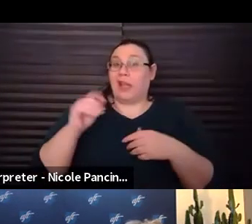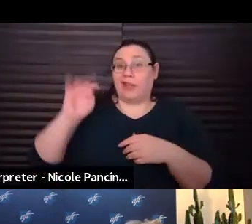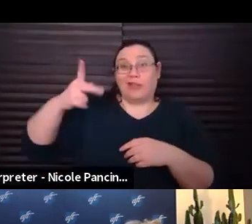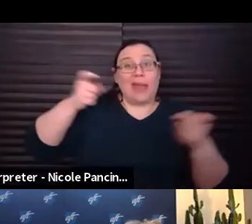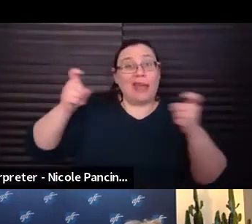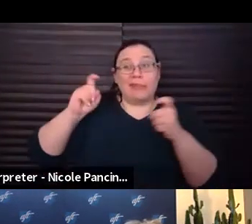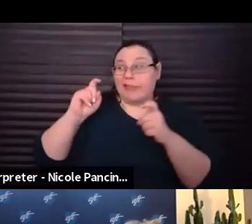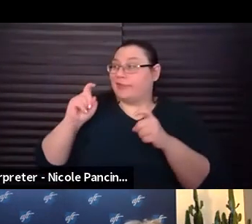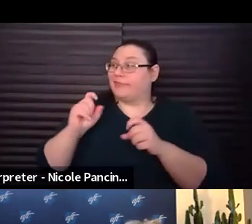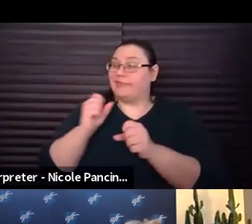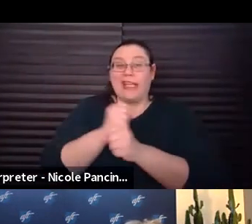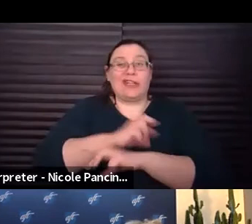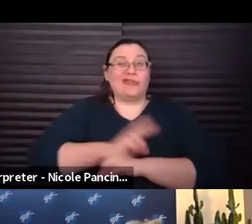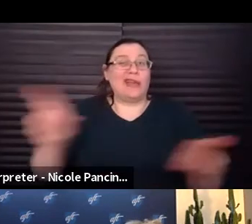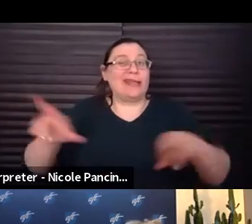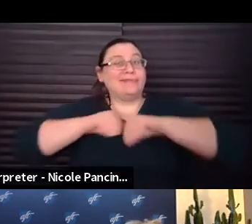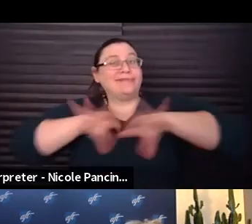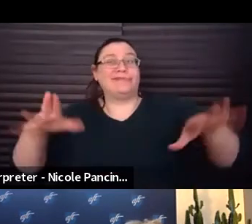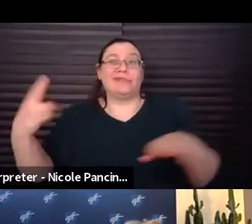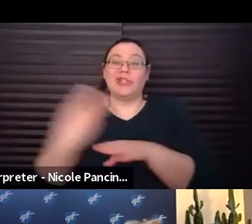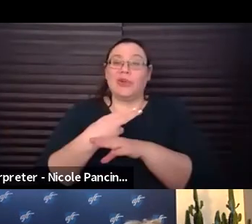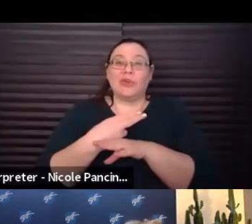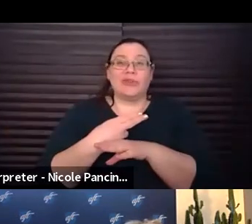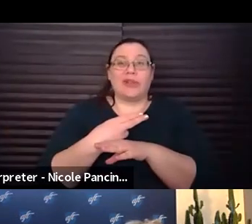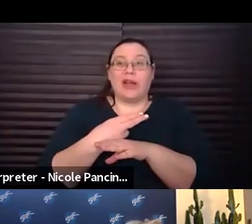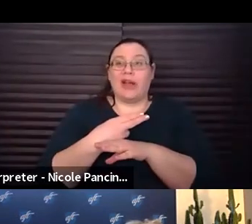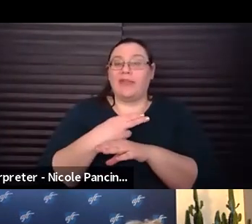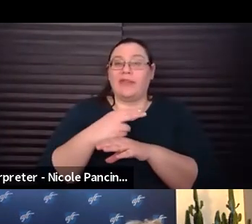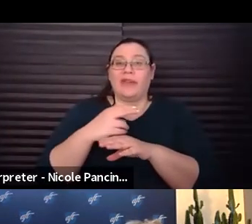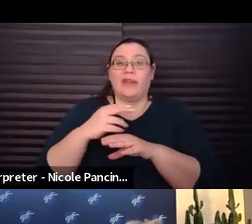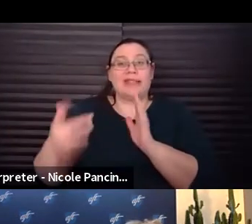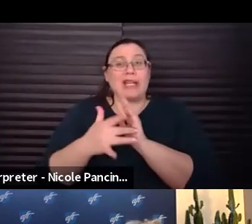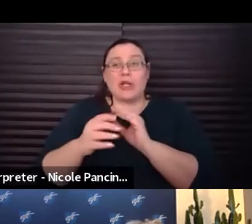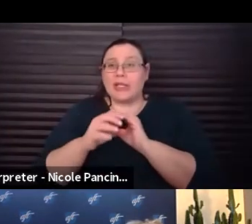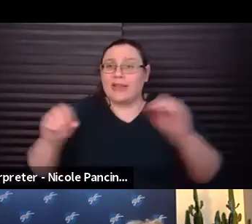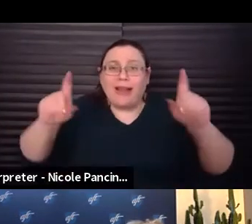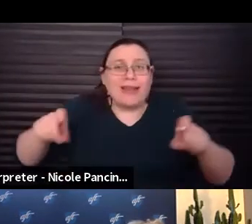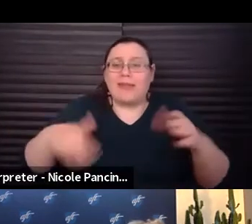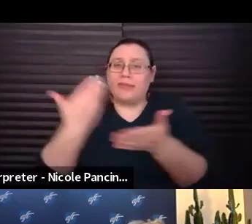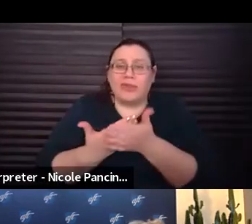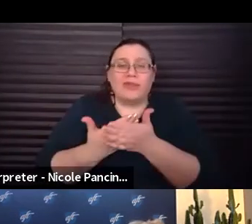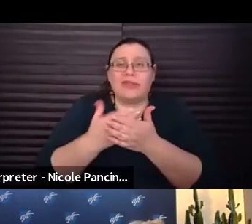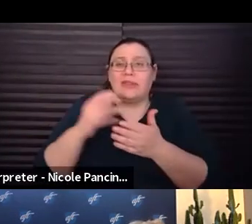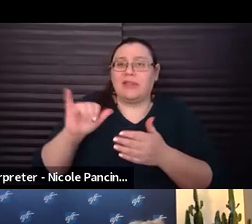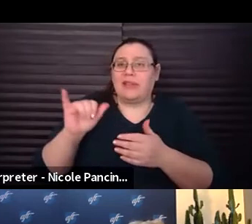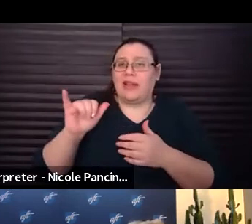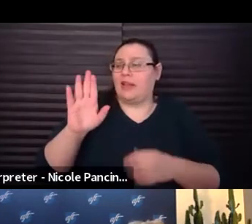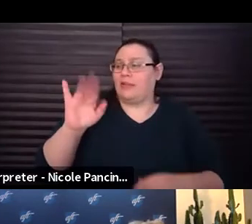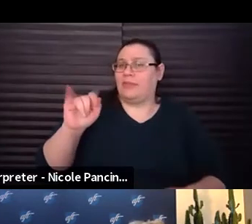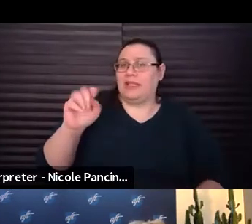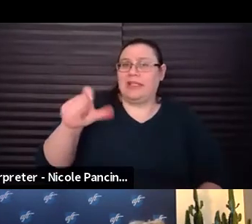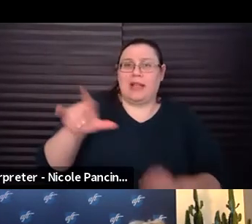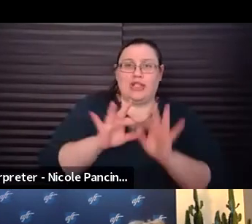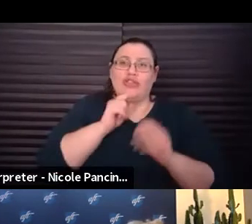this widespread use of untested, unproven technology like Battelle. This is just one